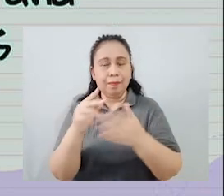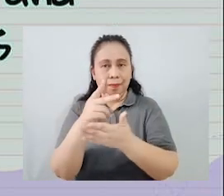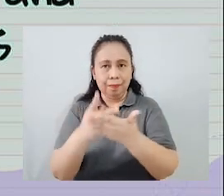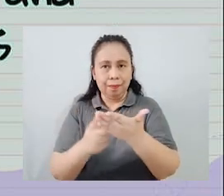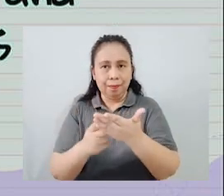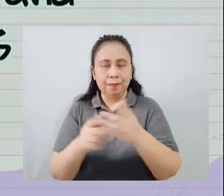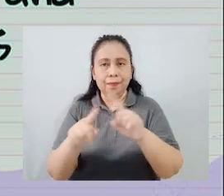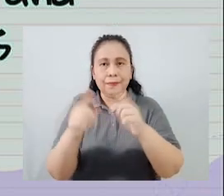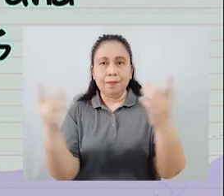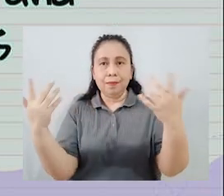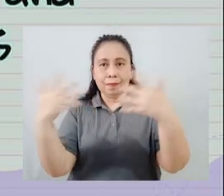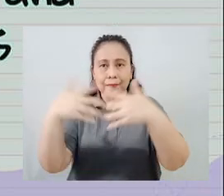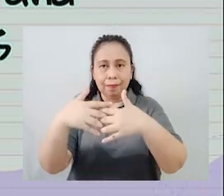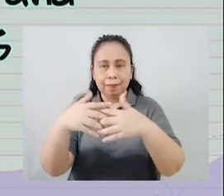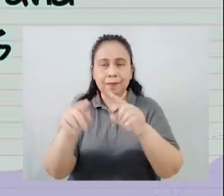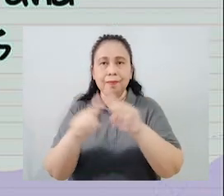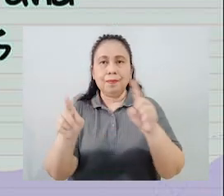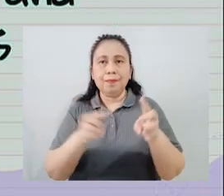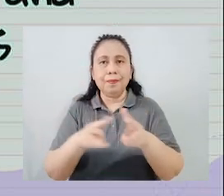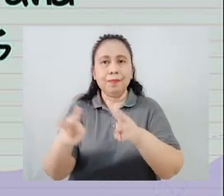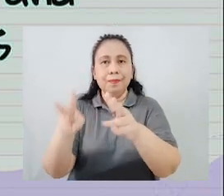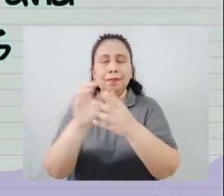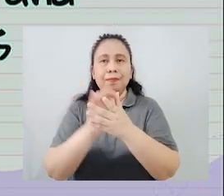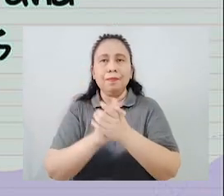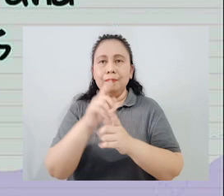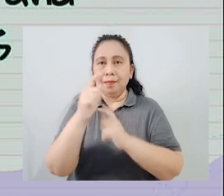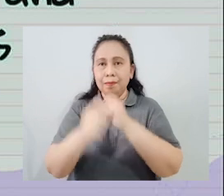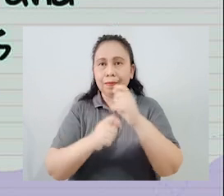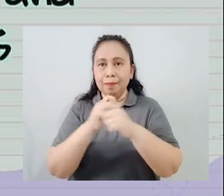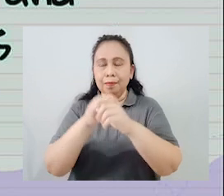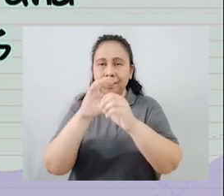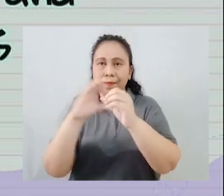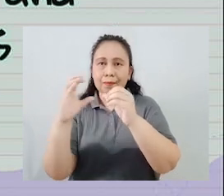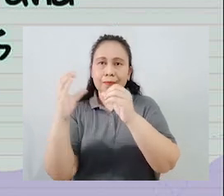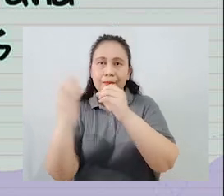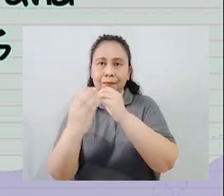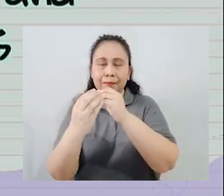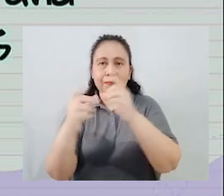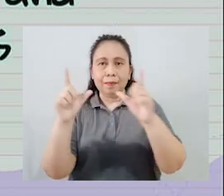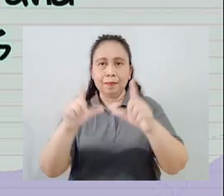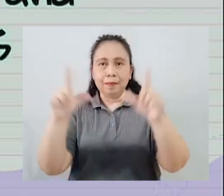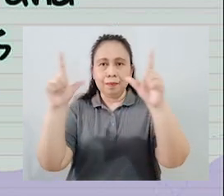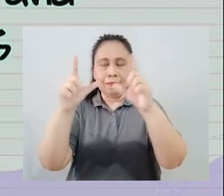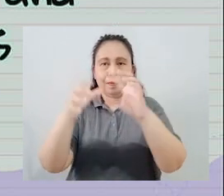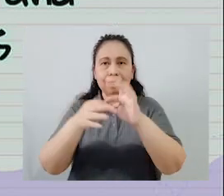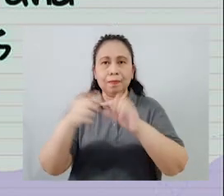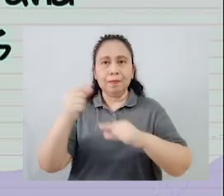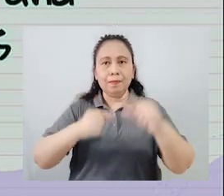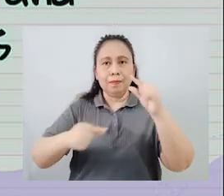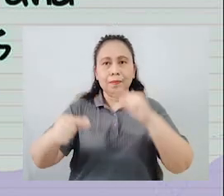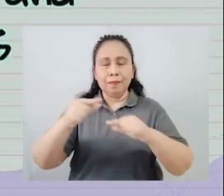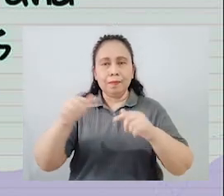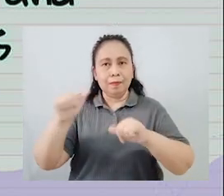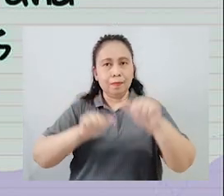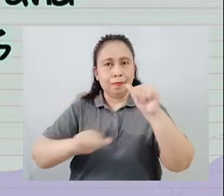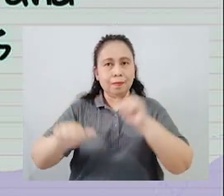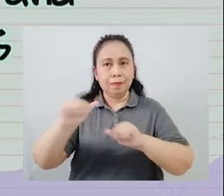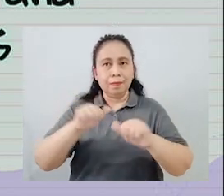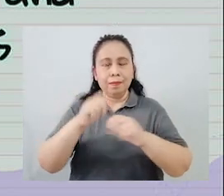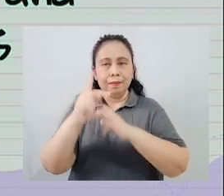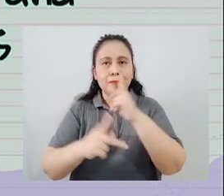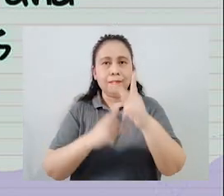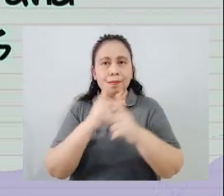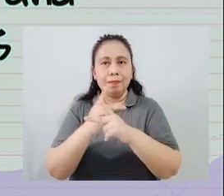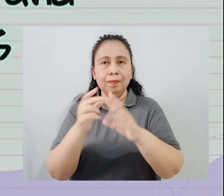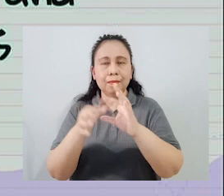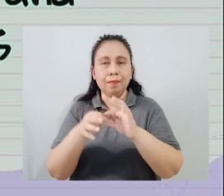ways. The type of crust, level of geologic or seismic activity, and kinds of plate